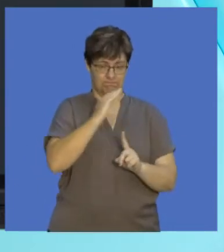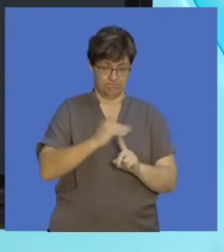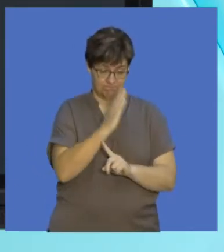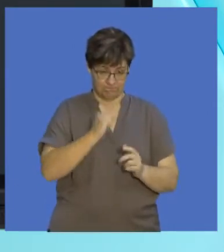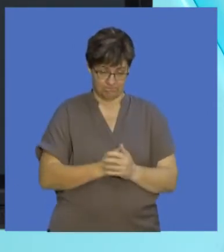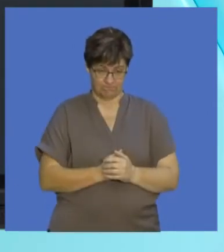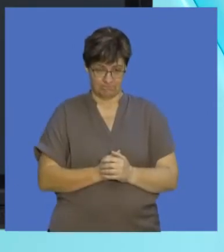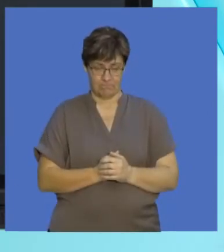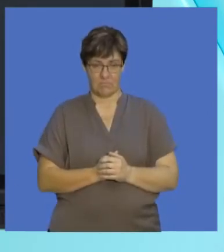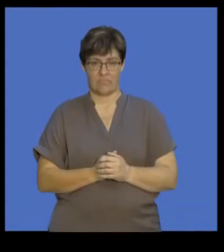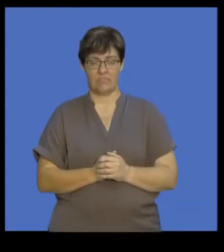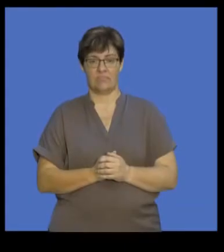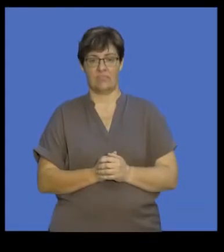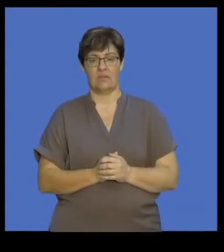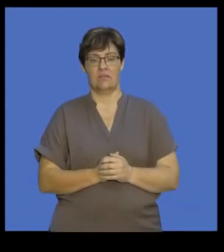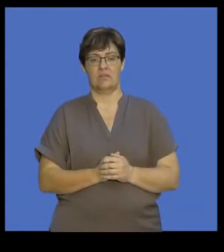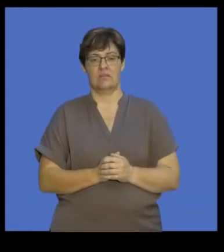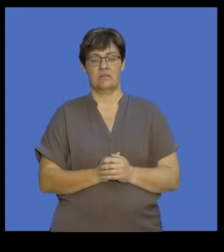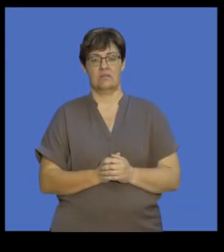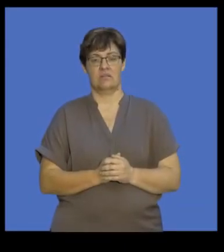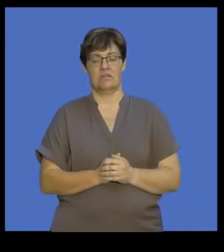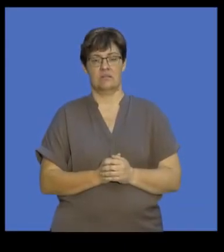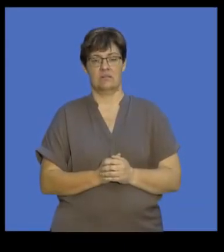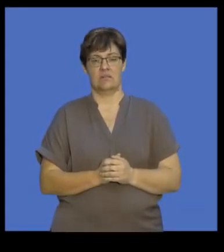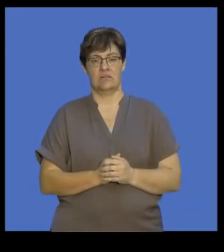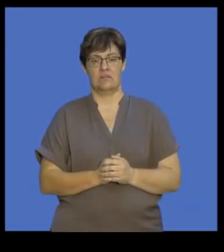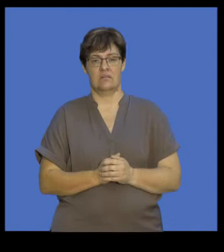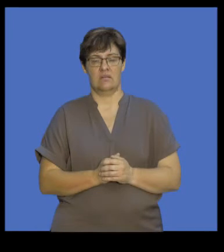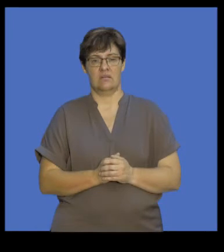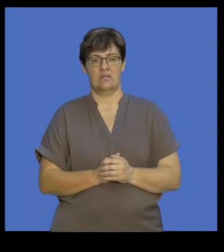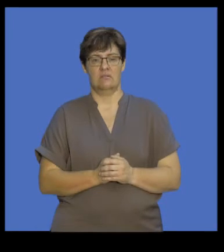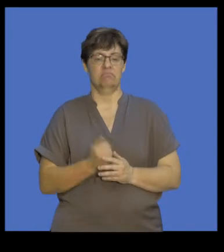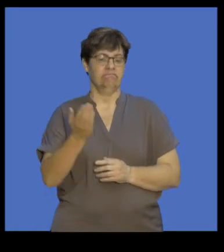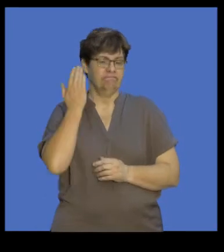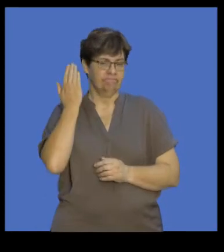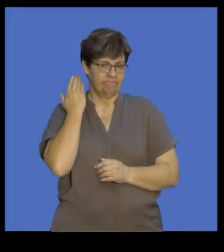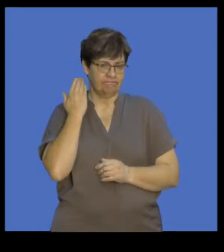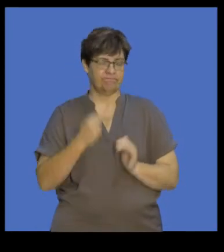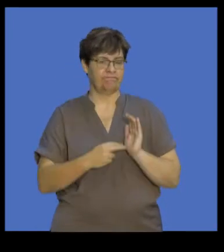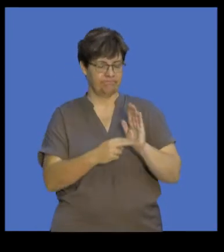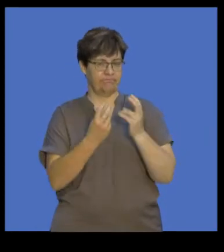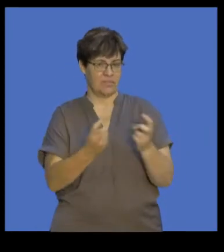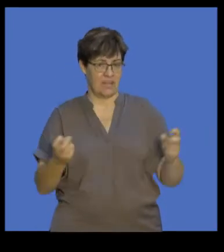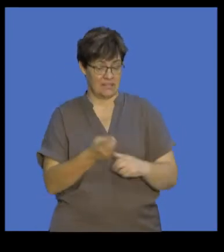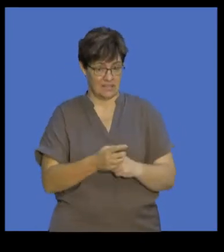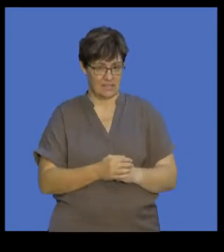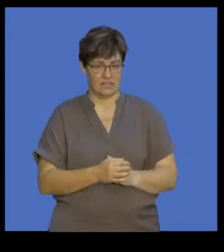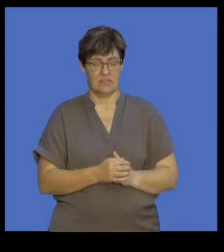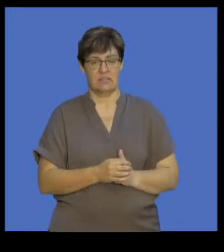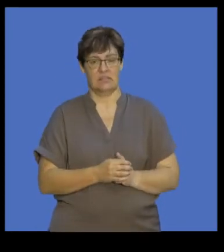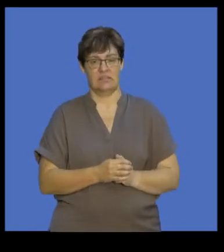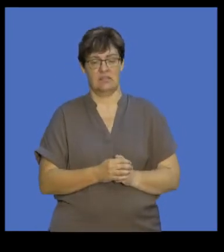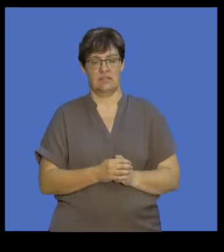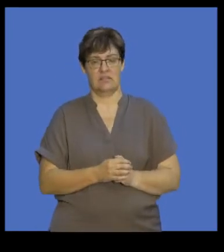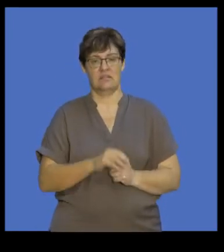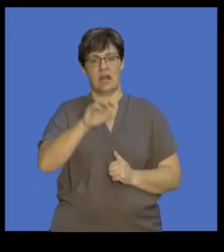It refers to the same thing, right? So the older version of the device, this is